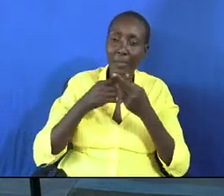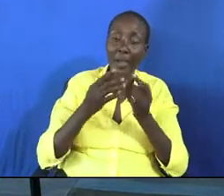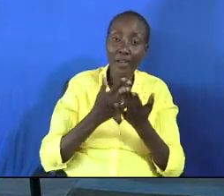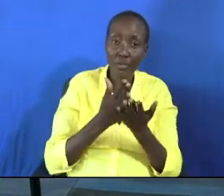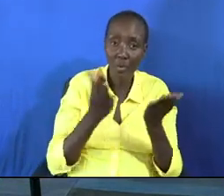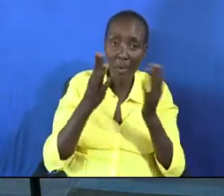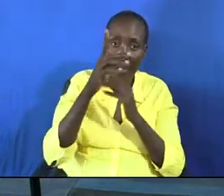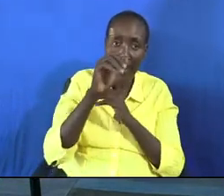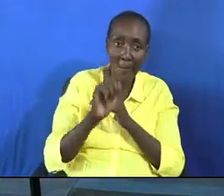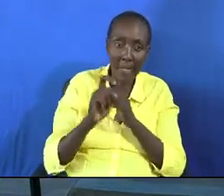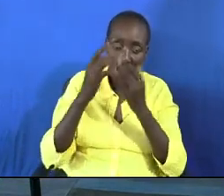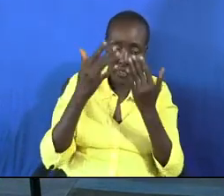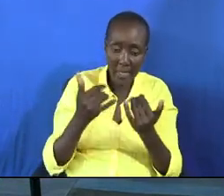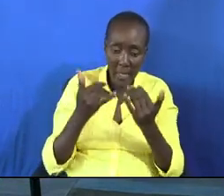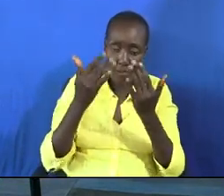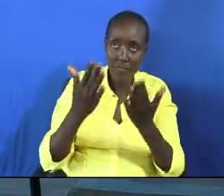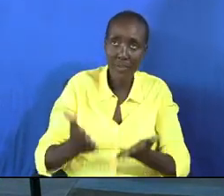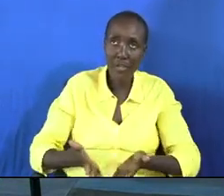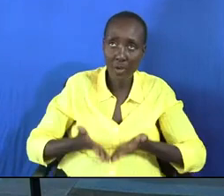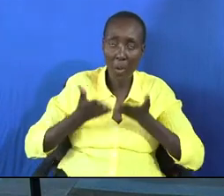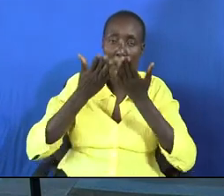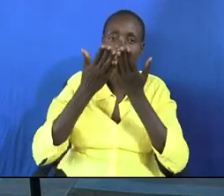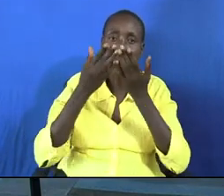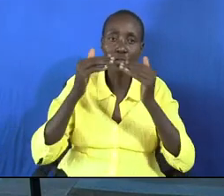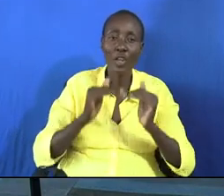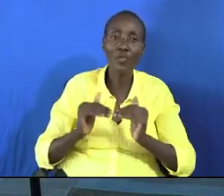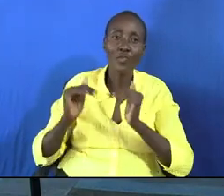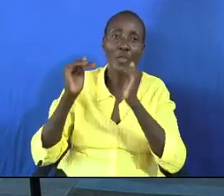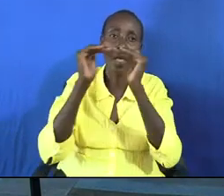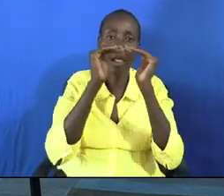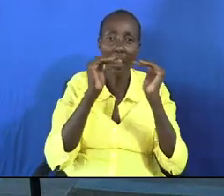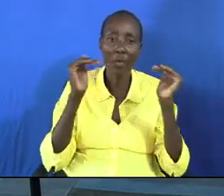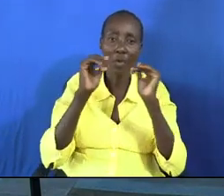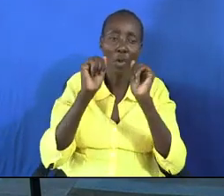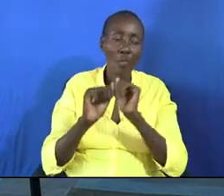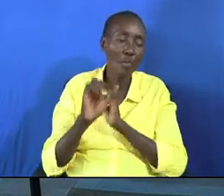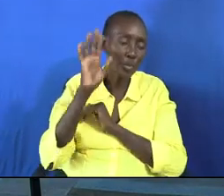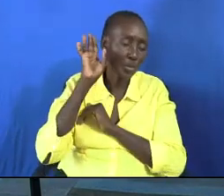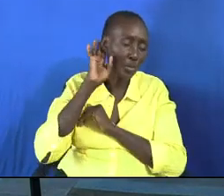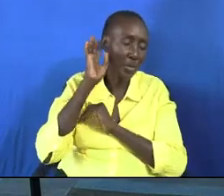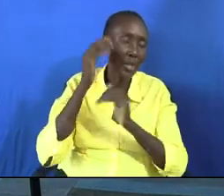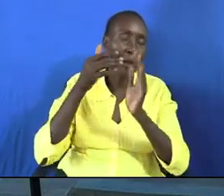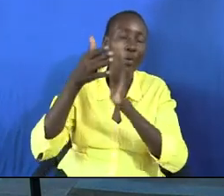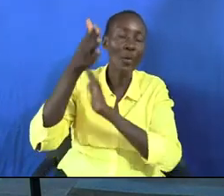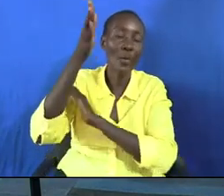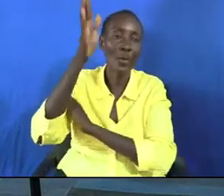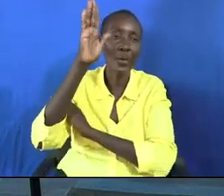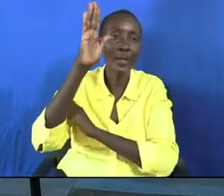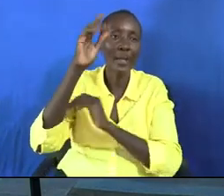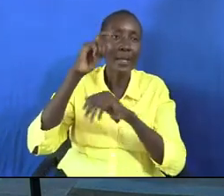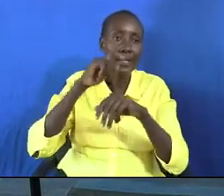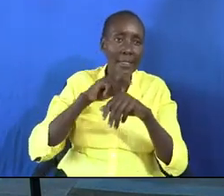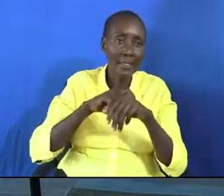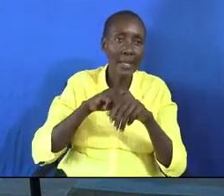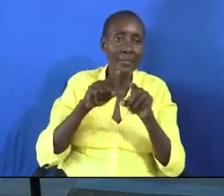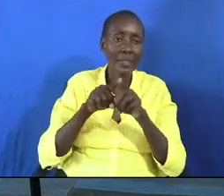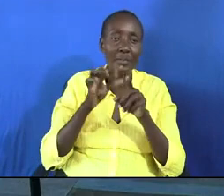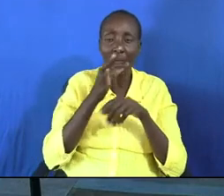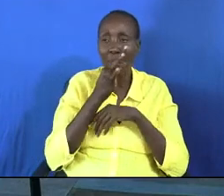need to bring yourself to the level where you can hear God. And when you